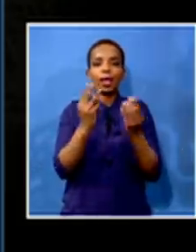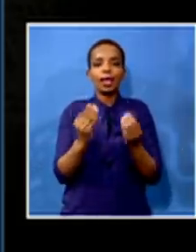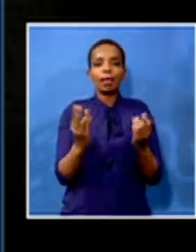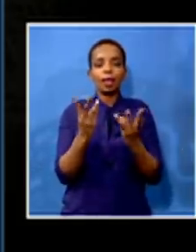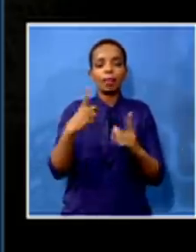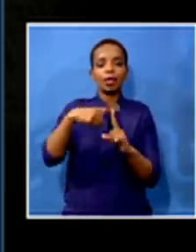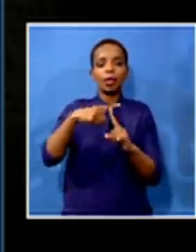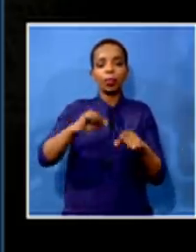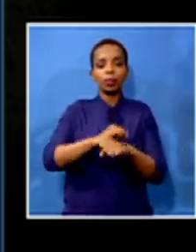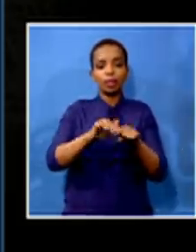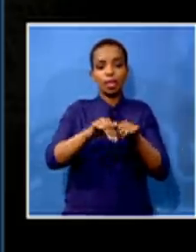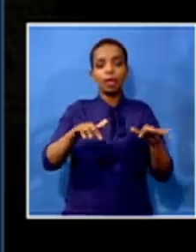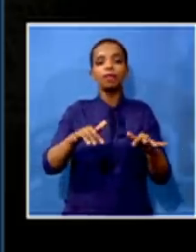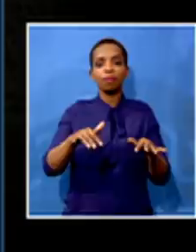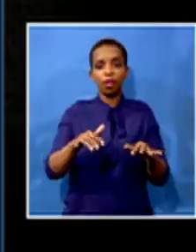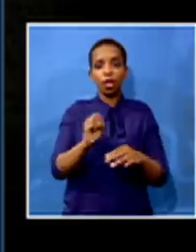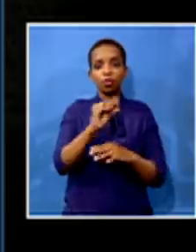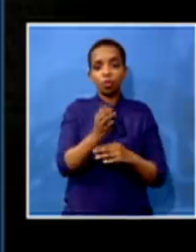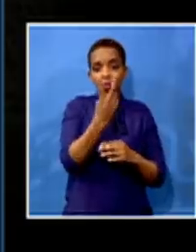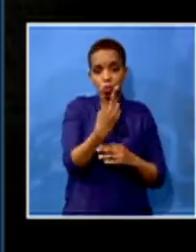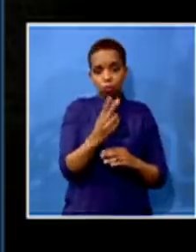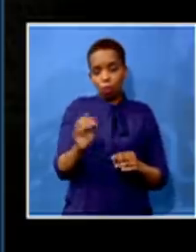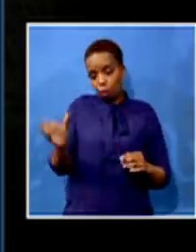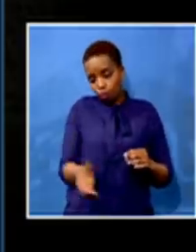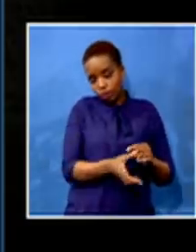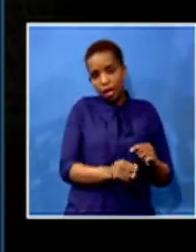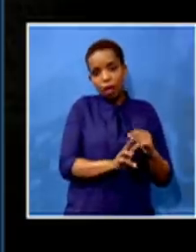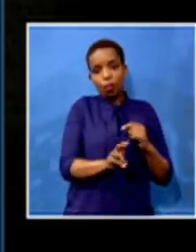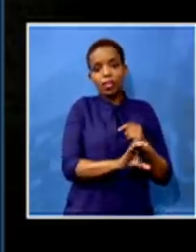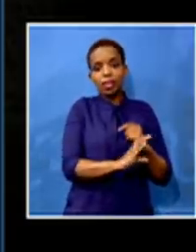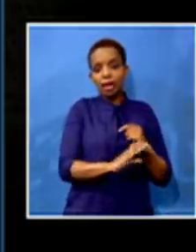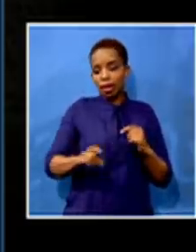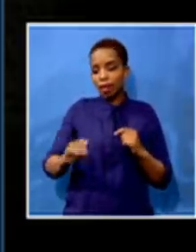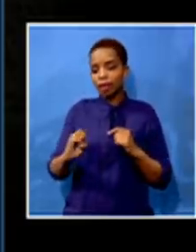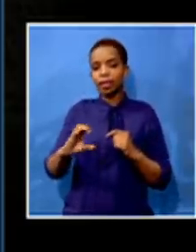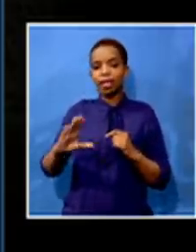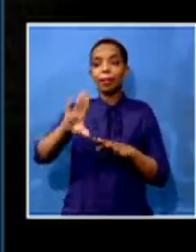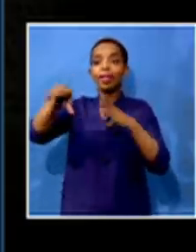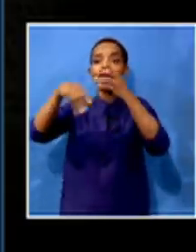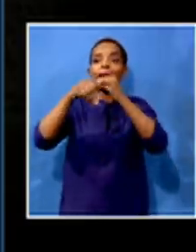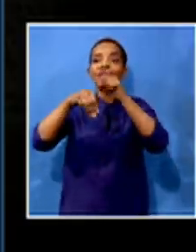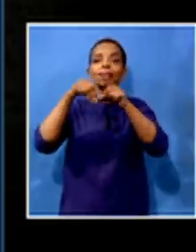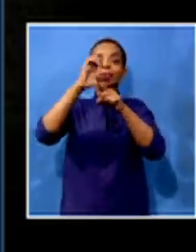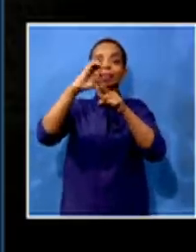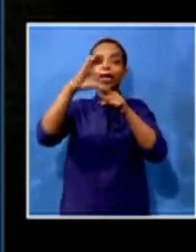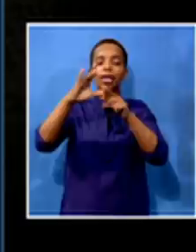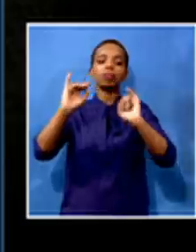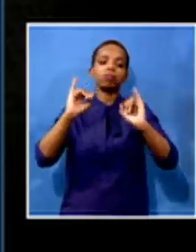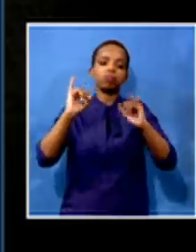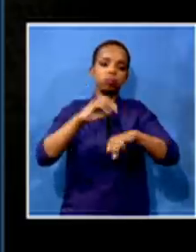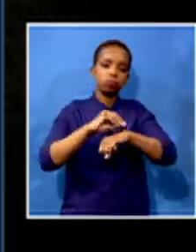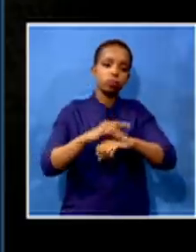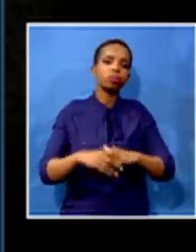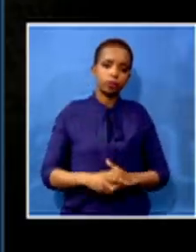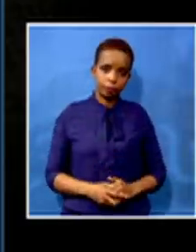two coastal provinces, and if you add KZN there, then we have a serious problem on our hands.